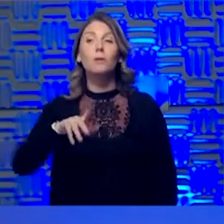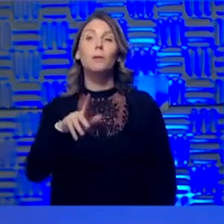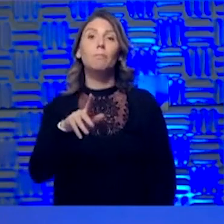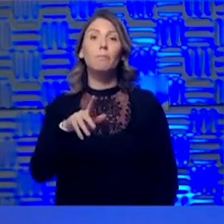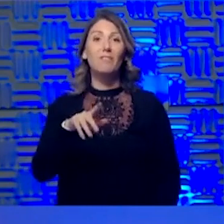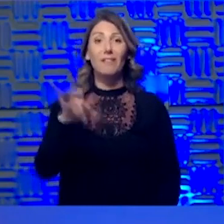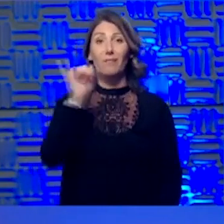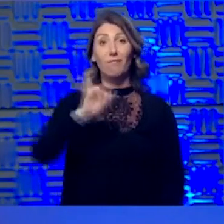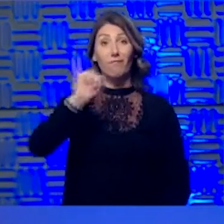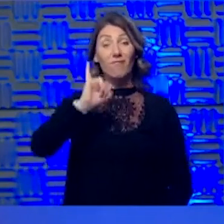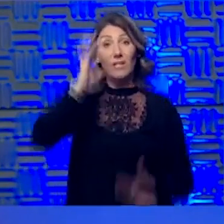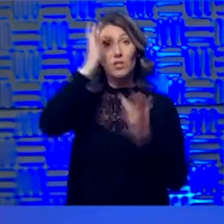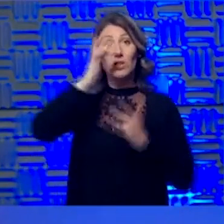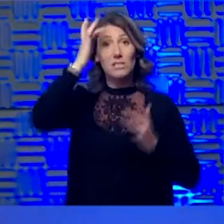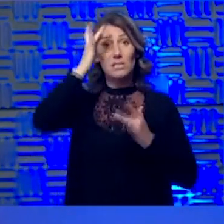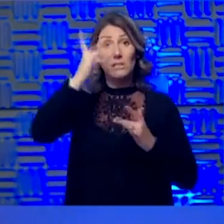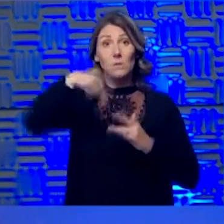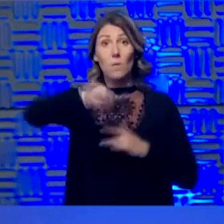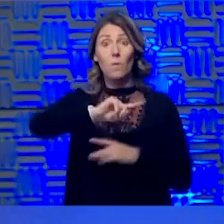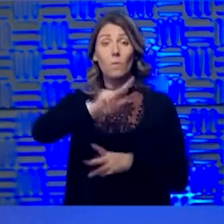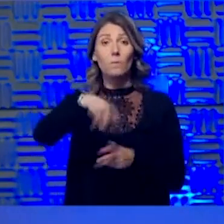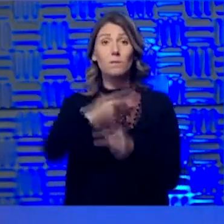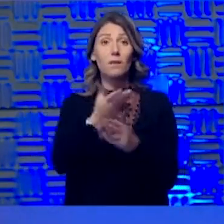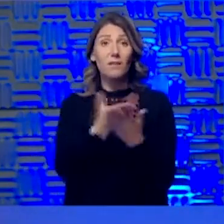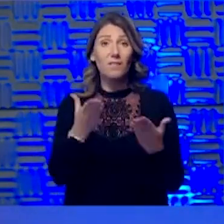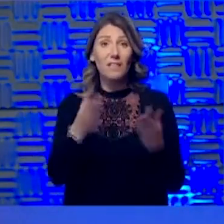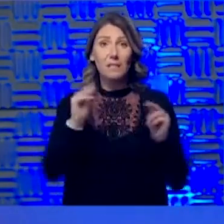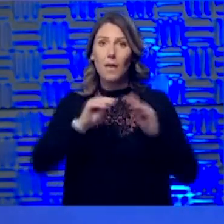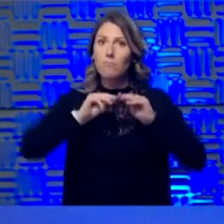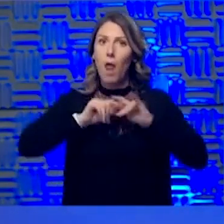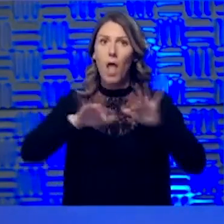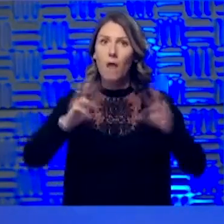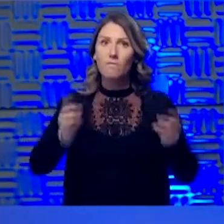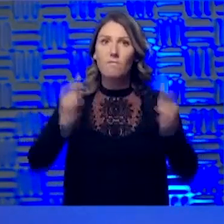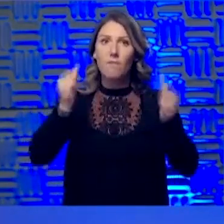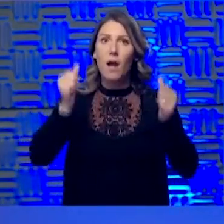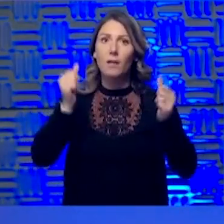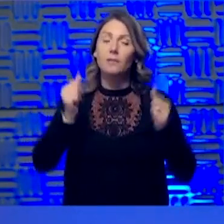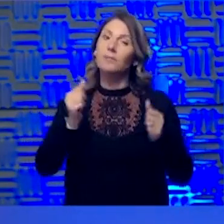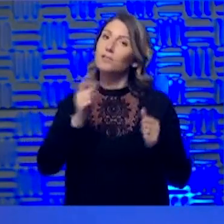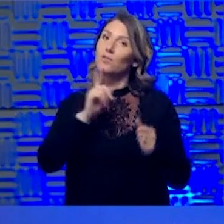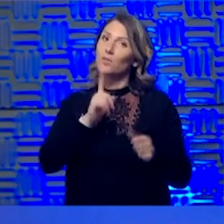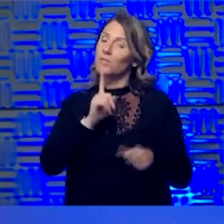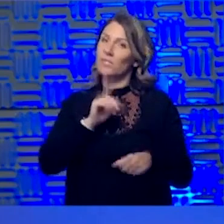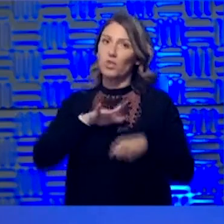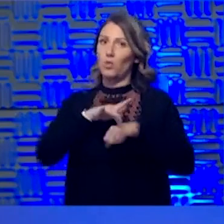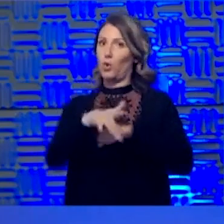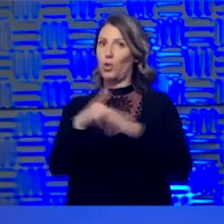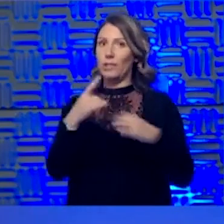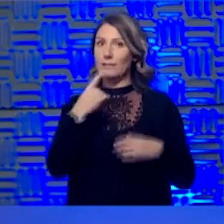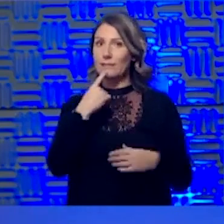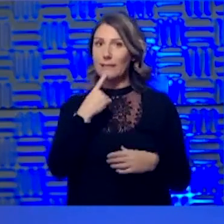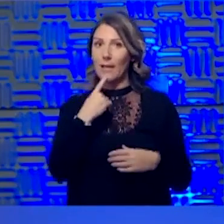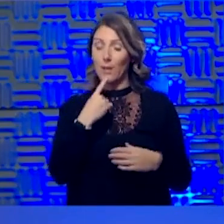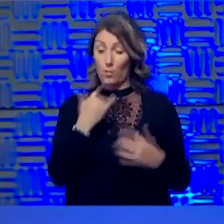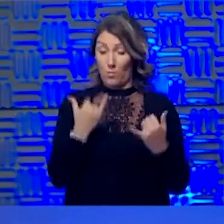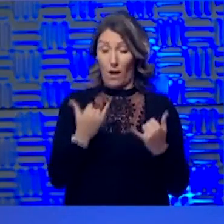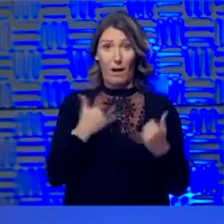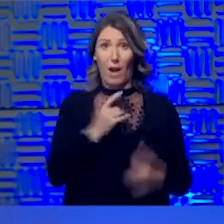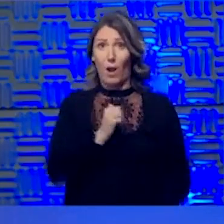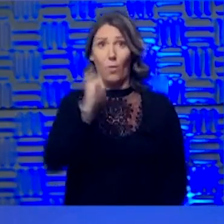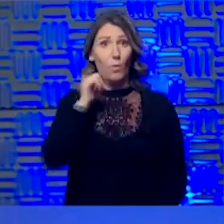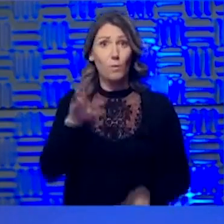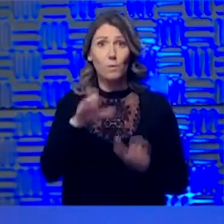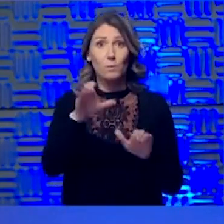infectious disease, those types of things can spread very quickly. So I think it's too early to say. Right now, I would say I probably wouldn't do